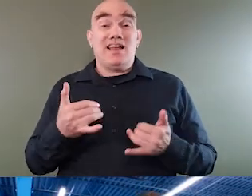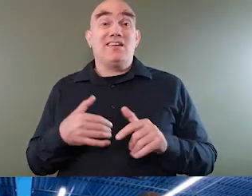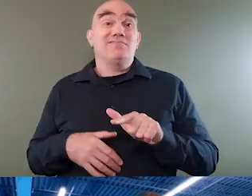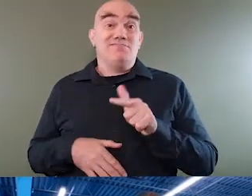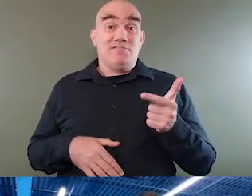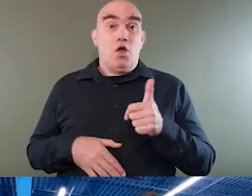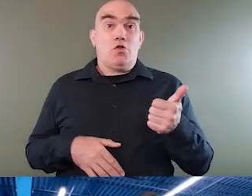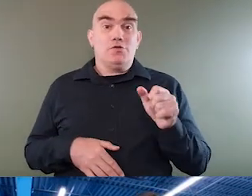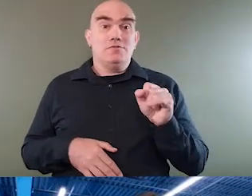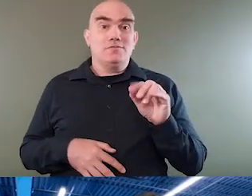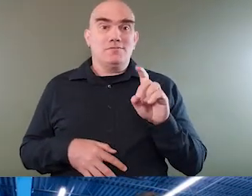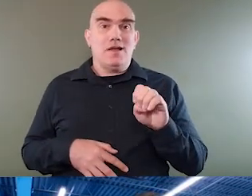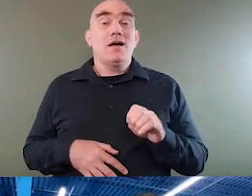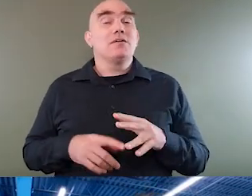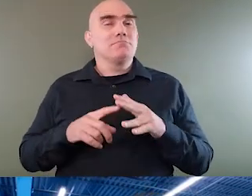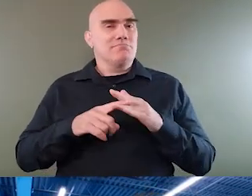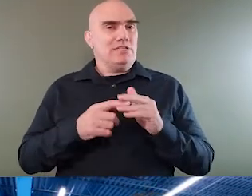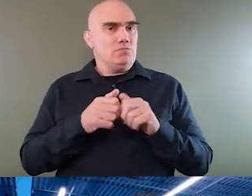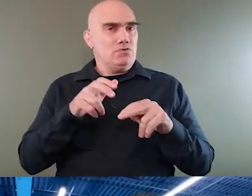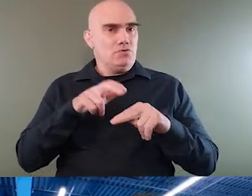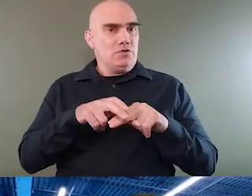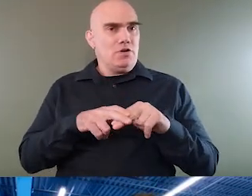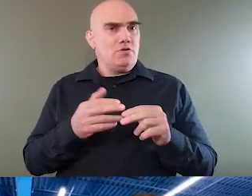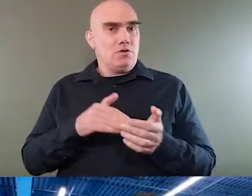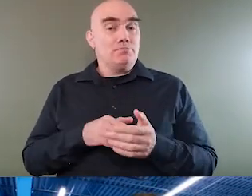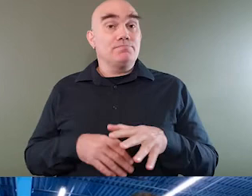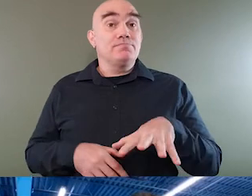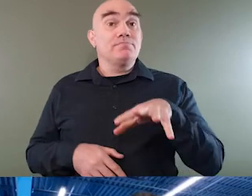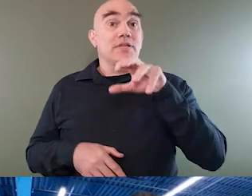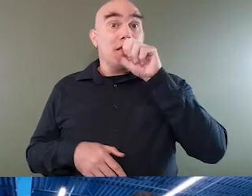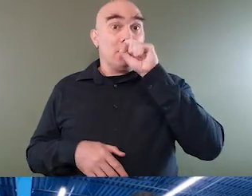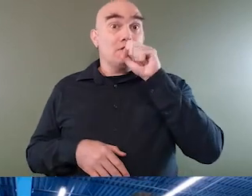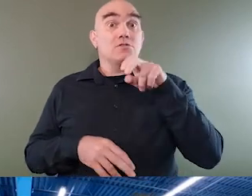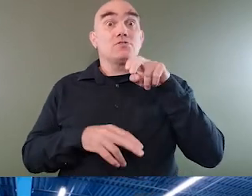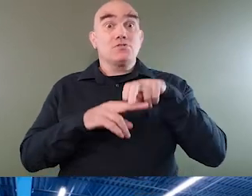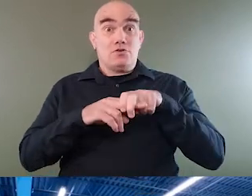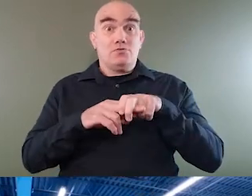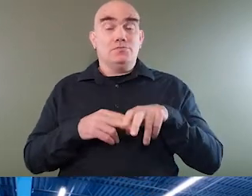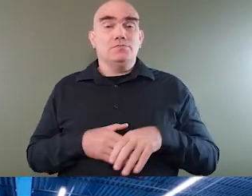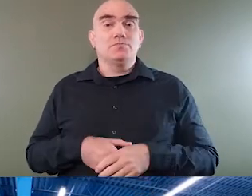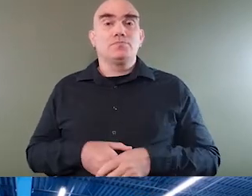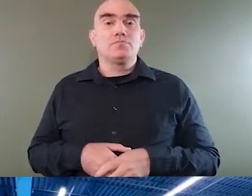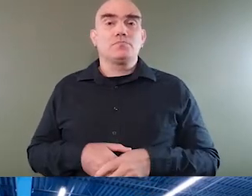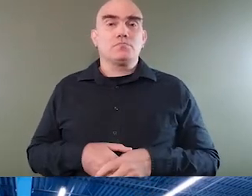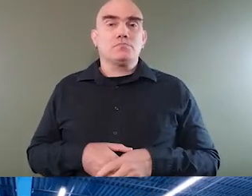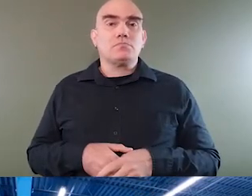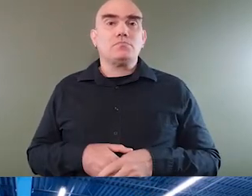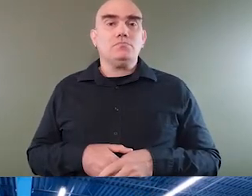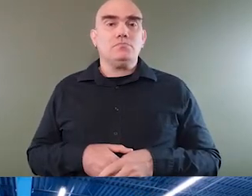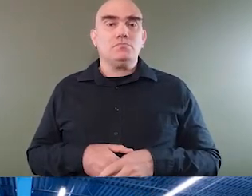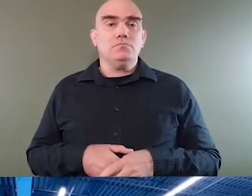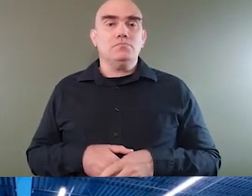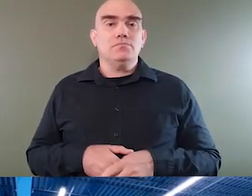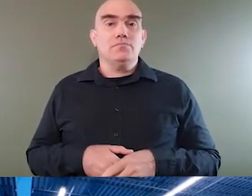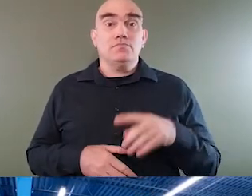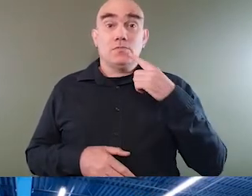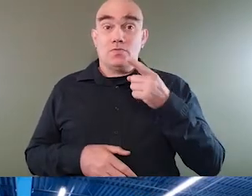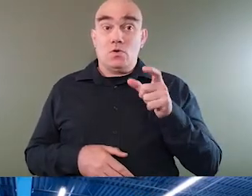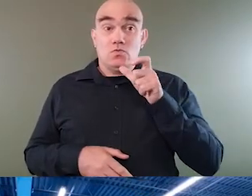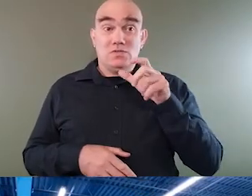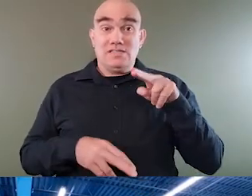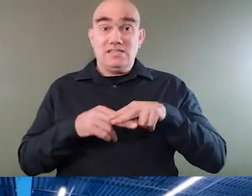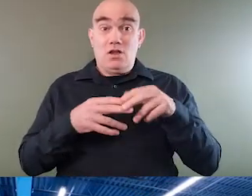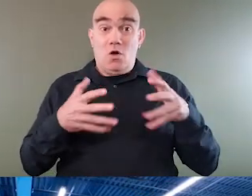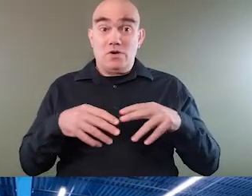other side, beginning with chair one more time. Inhale, chair. Inhale, chair. For those sitting already on the